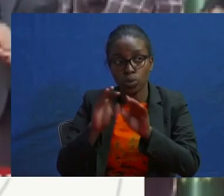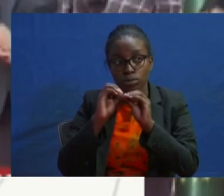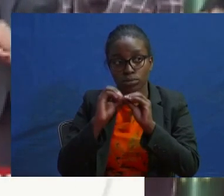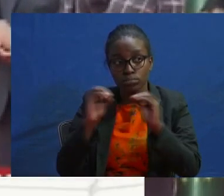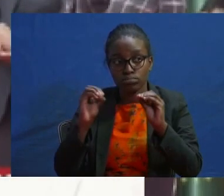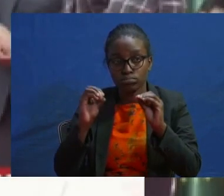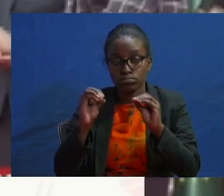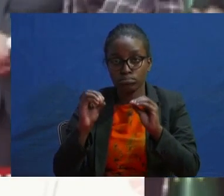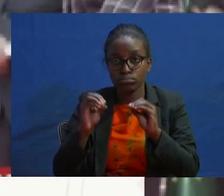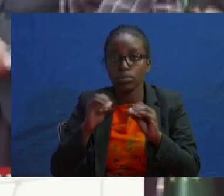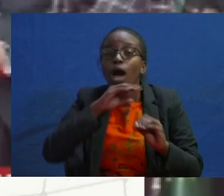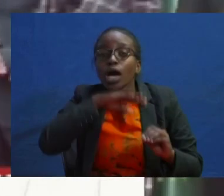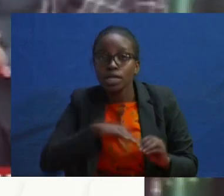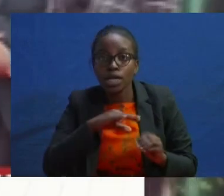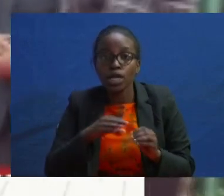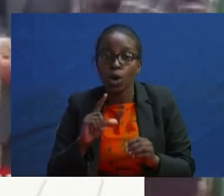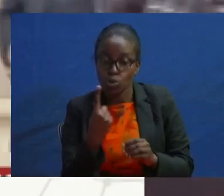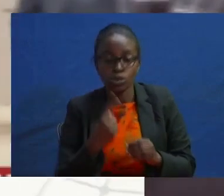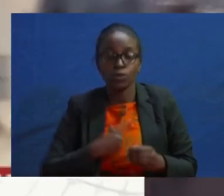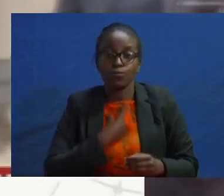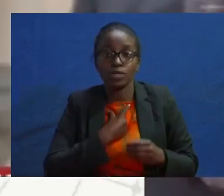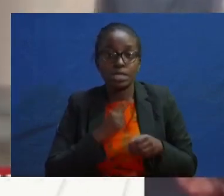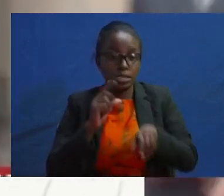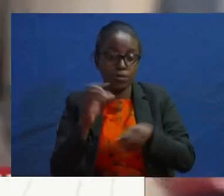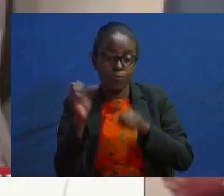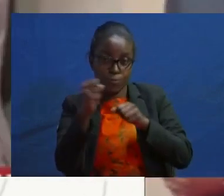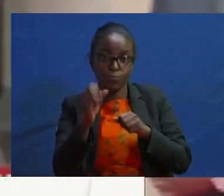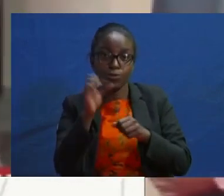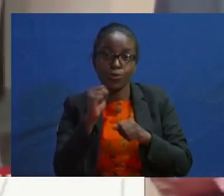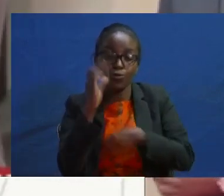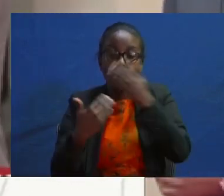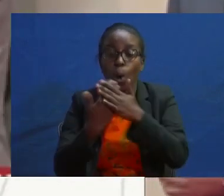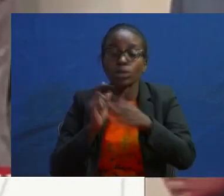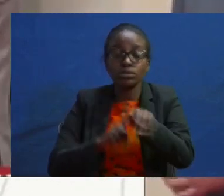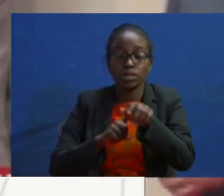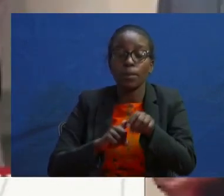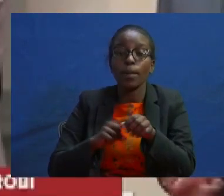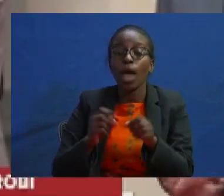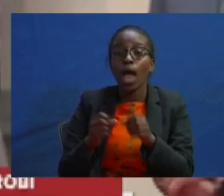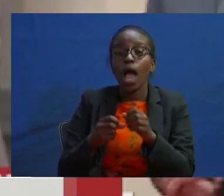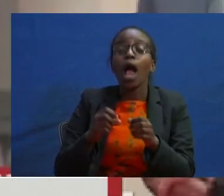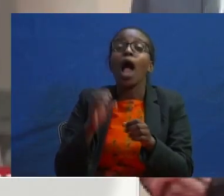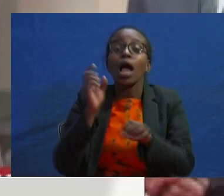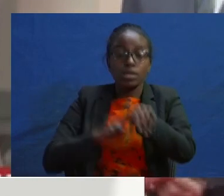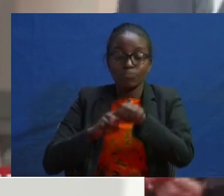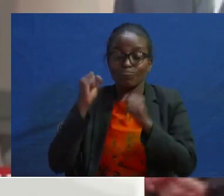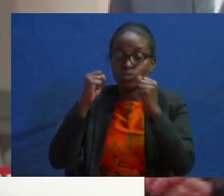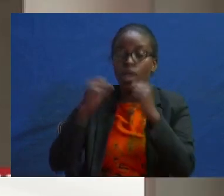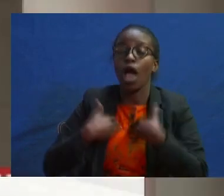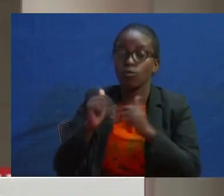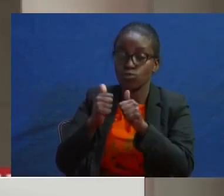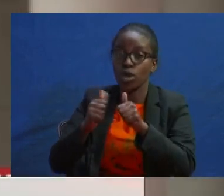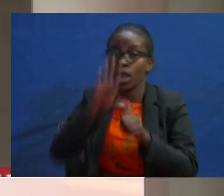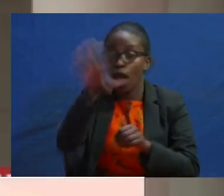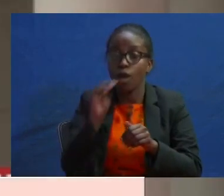Raila is expected to visit all the 55 AU member states in the continent for his campaign and also be part of the African leadership